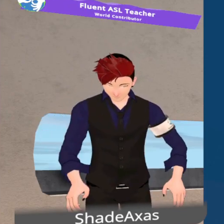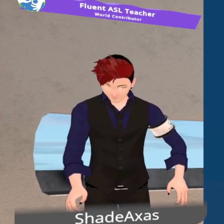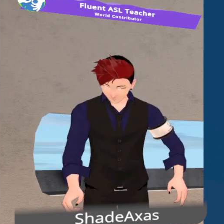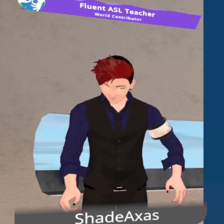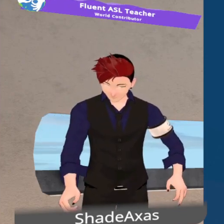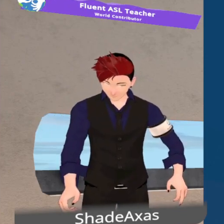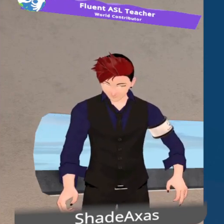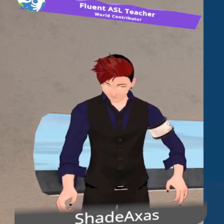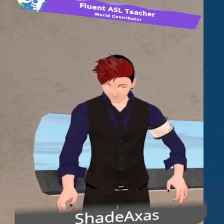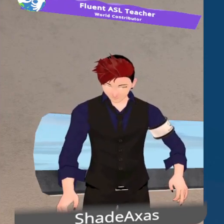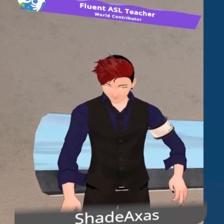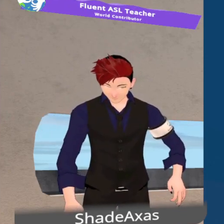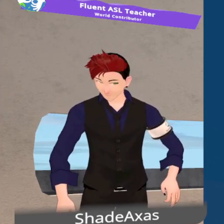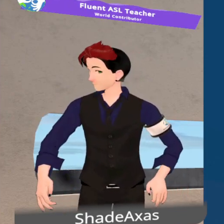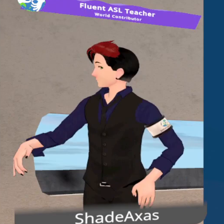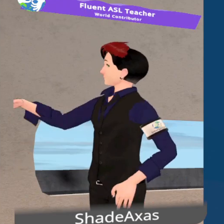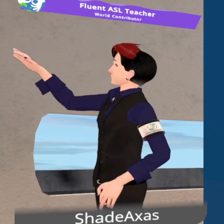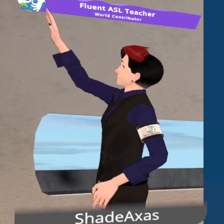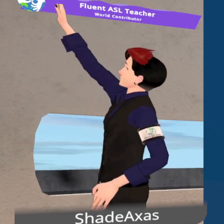him.